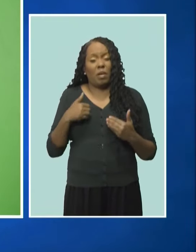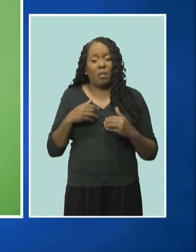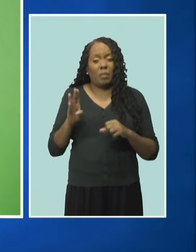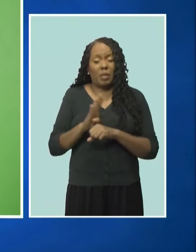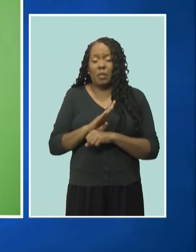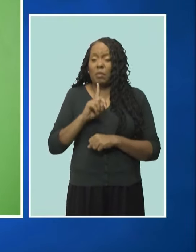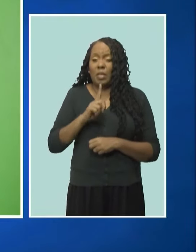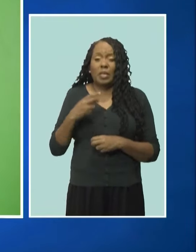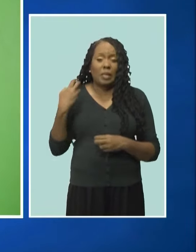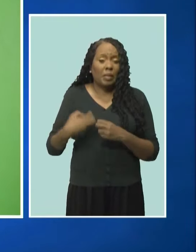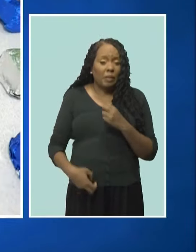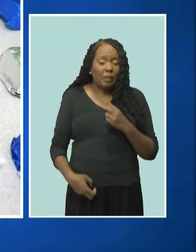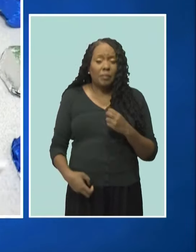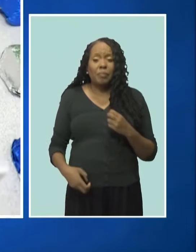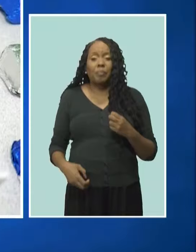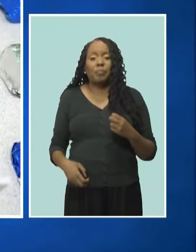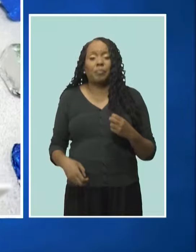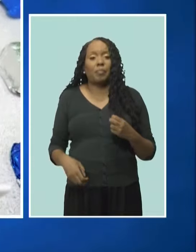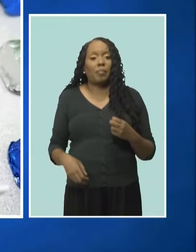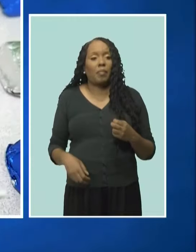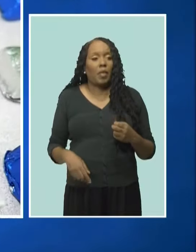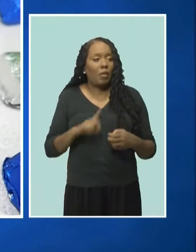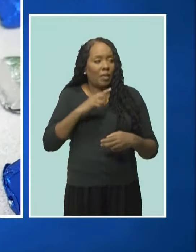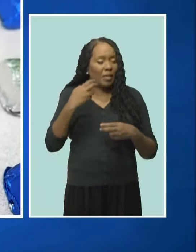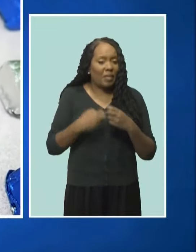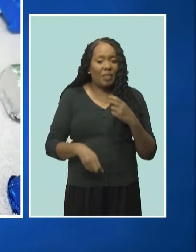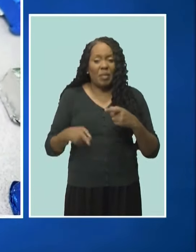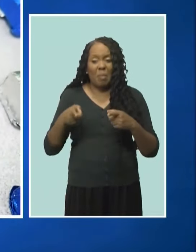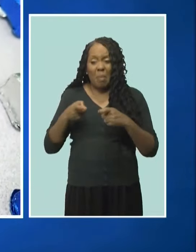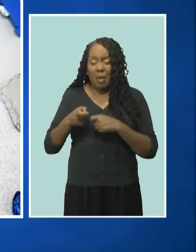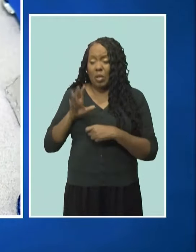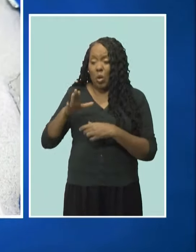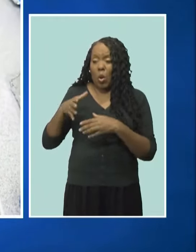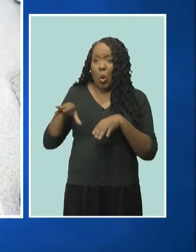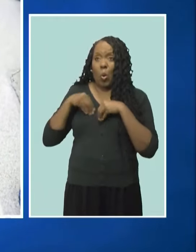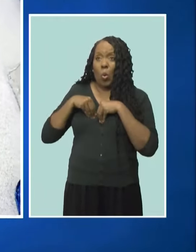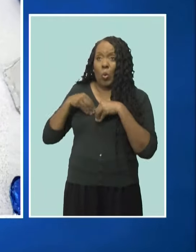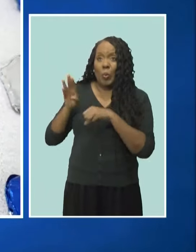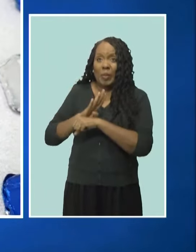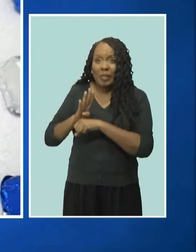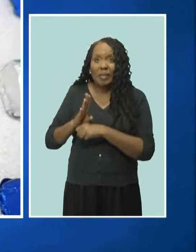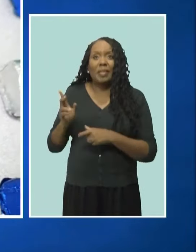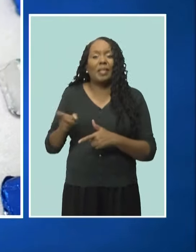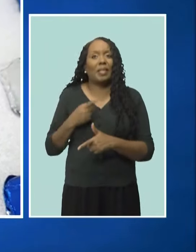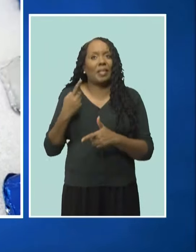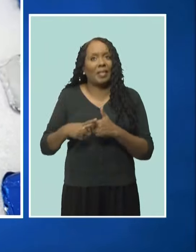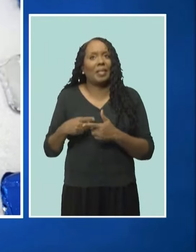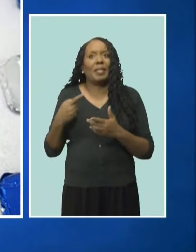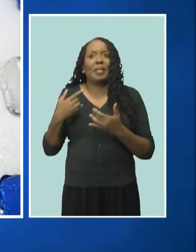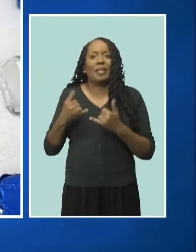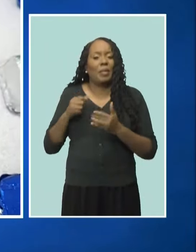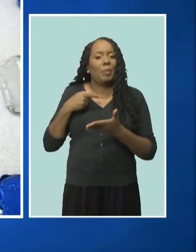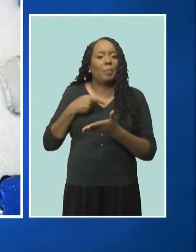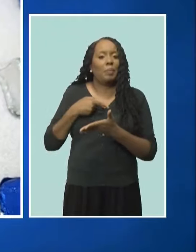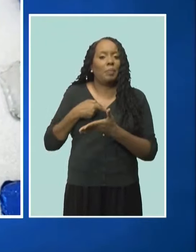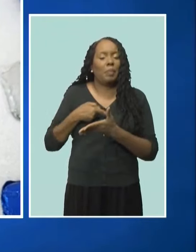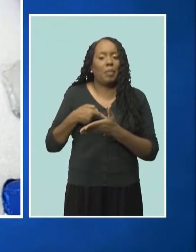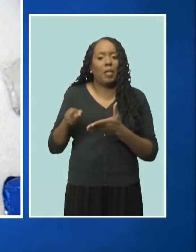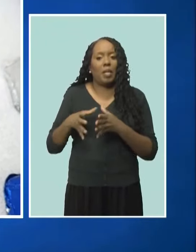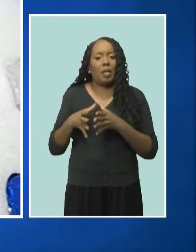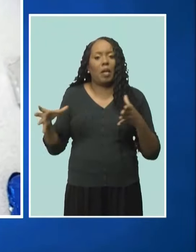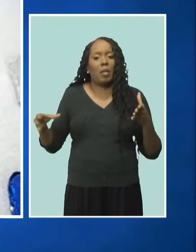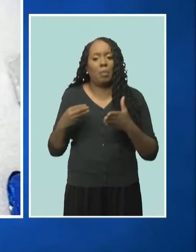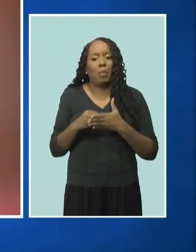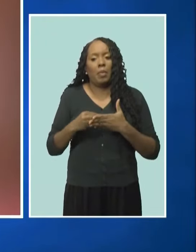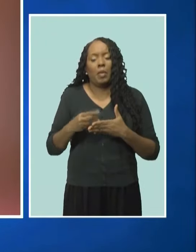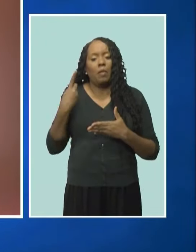actually very hard to manage that and still pay the large fees to attend these events. So